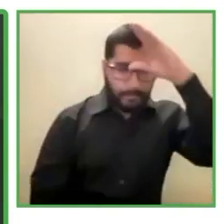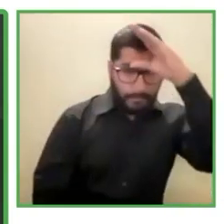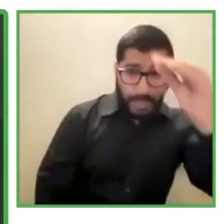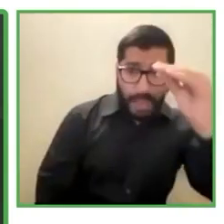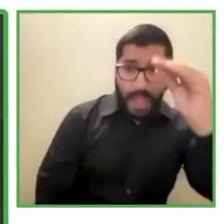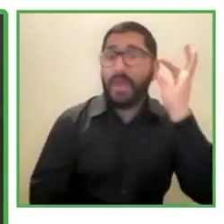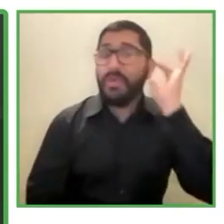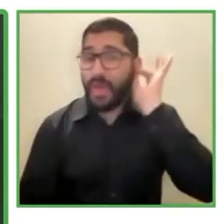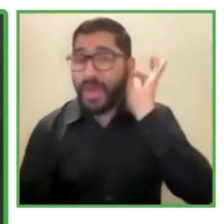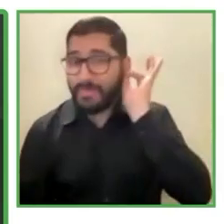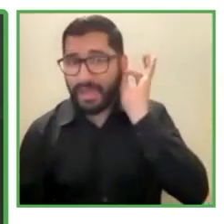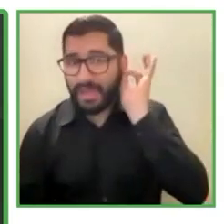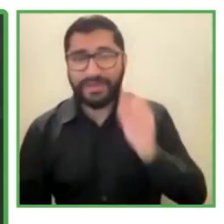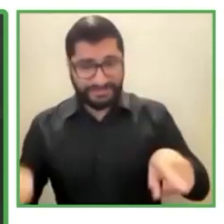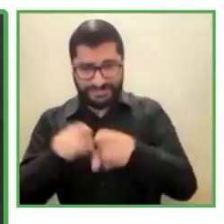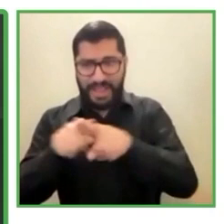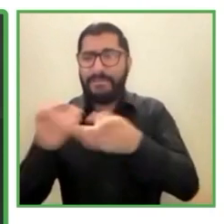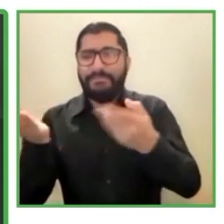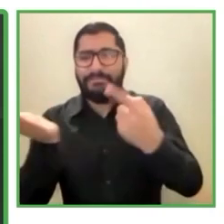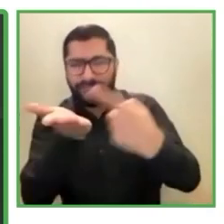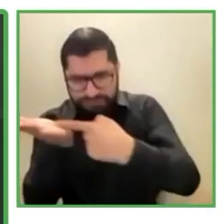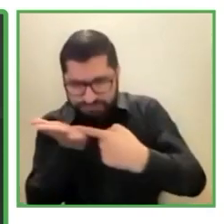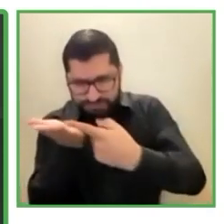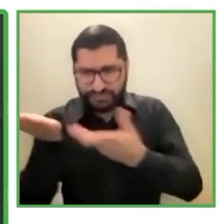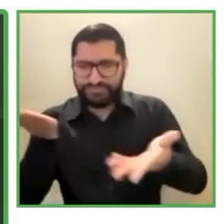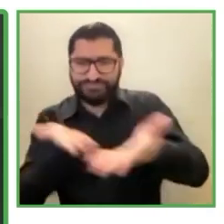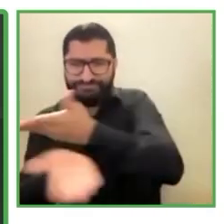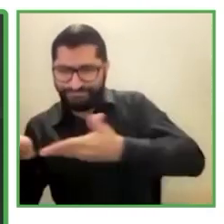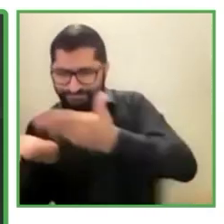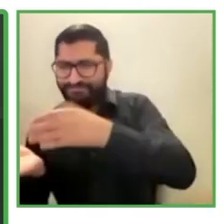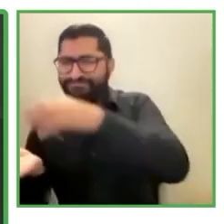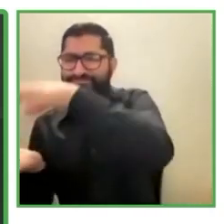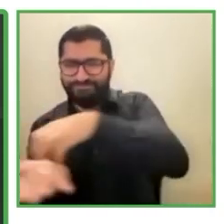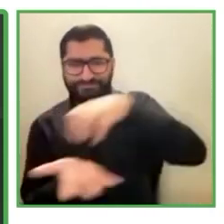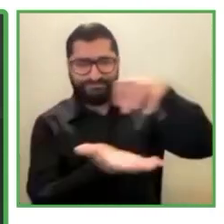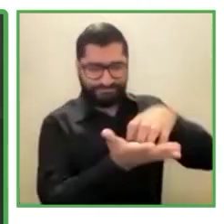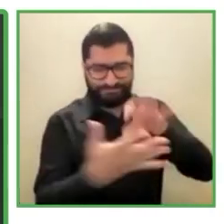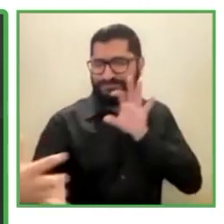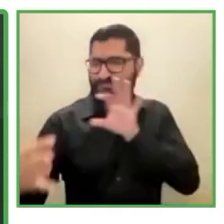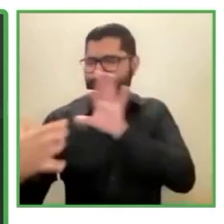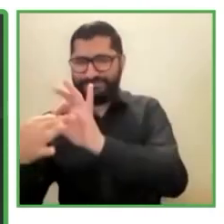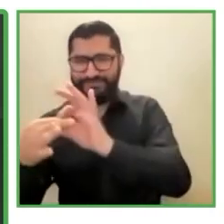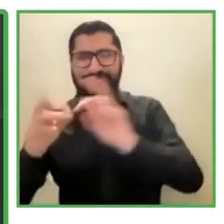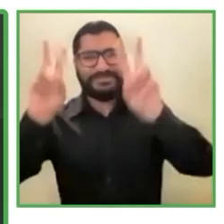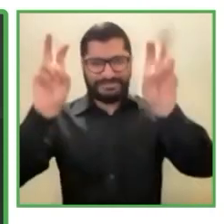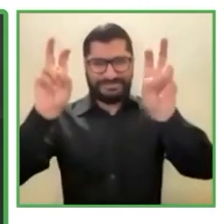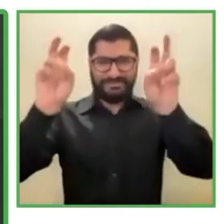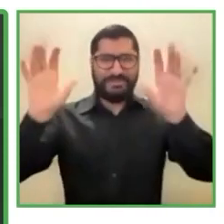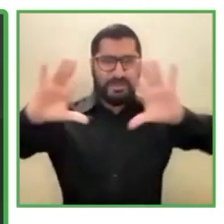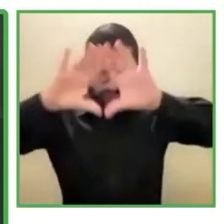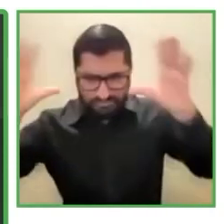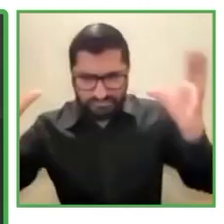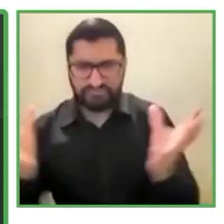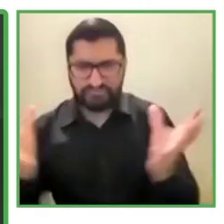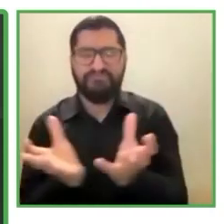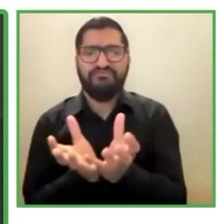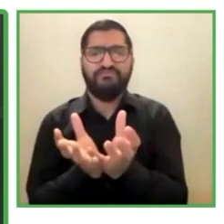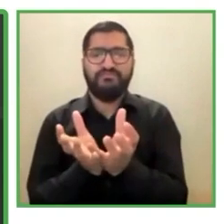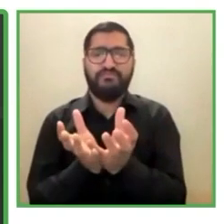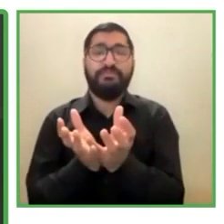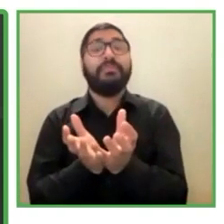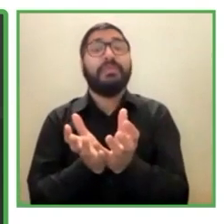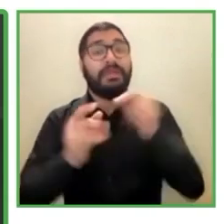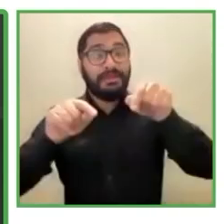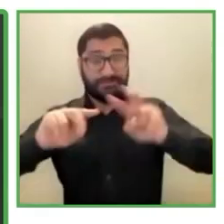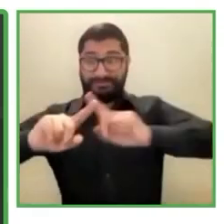the convivence on different areas that are integrated in the globalized world with other sectors that